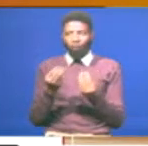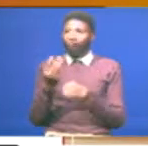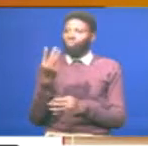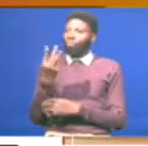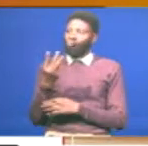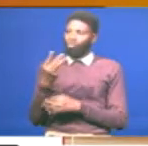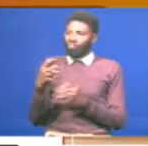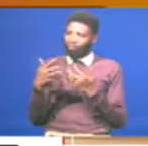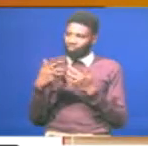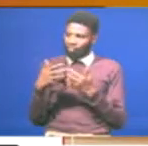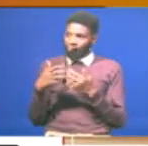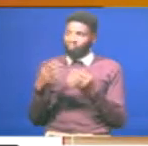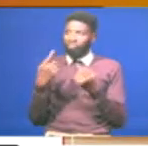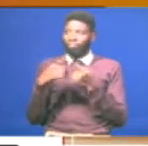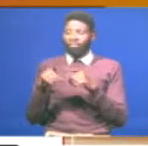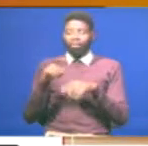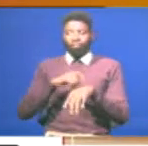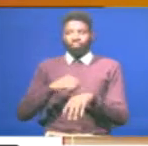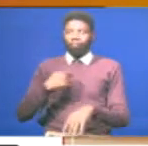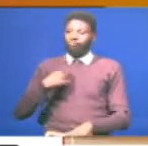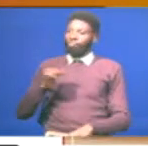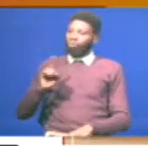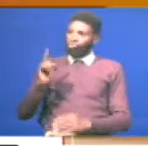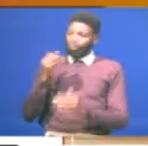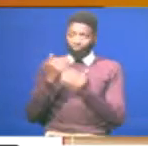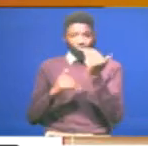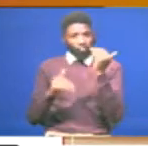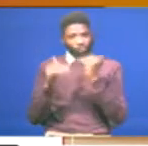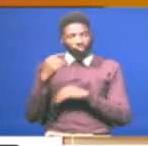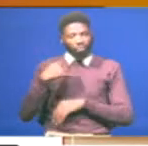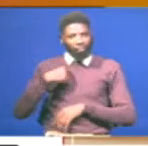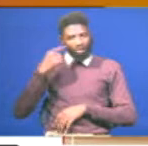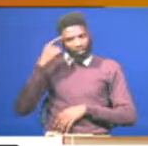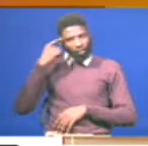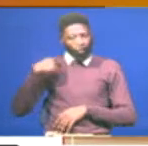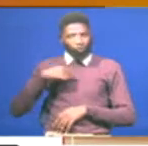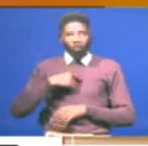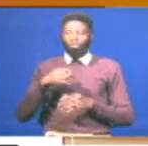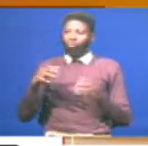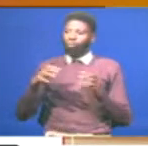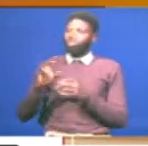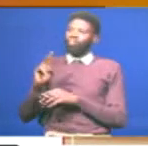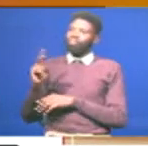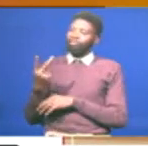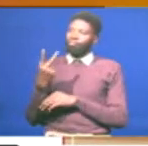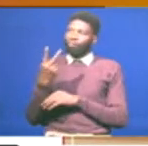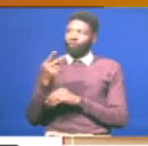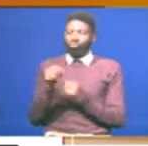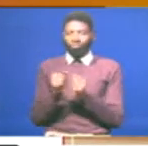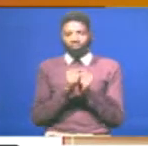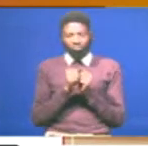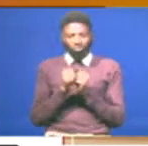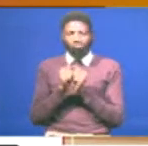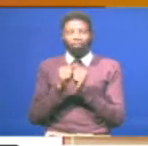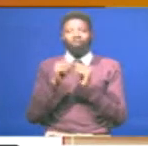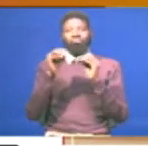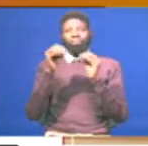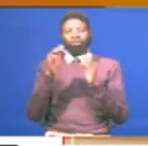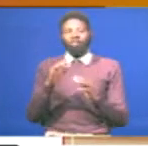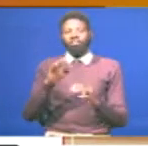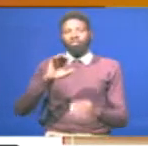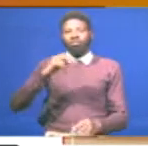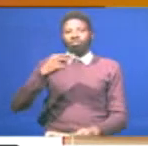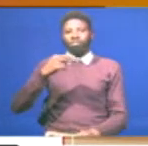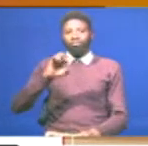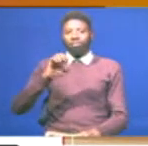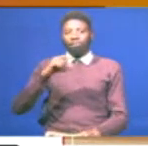say, while at the University of Nairobi, I think we were the second lot with Professor Gerald Chege. Mm-hmm. We